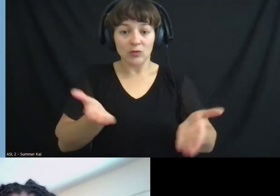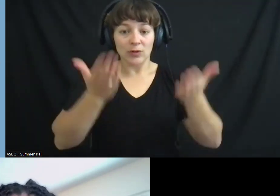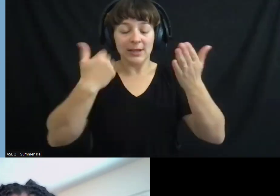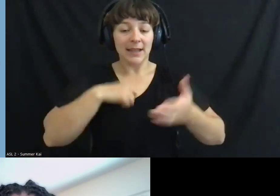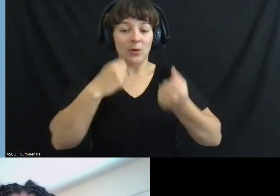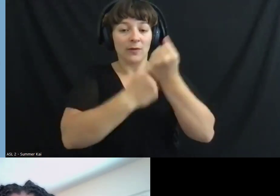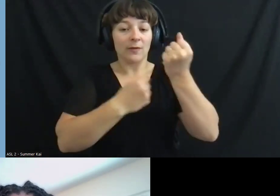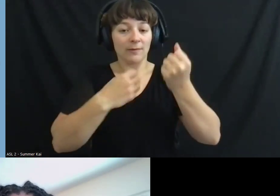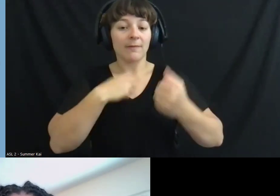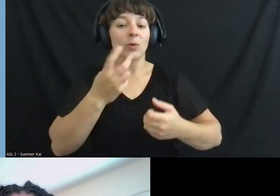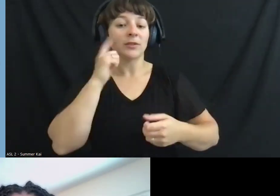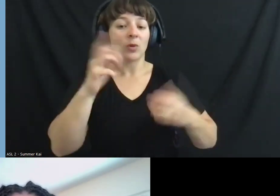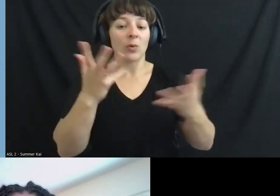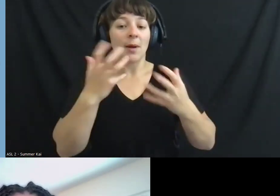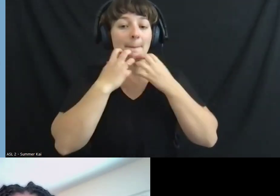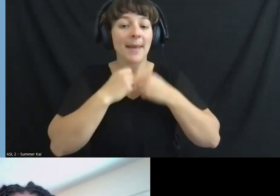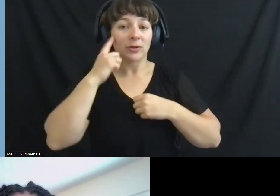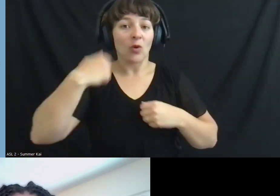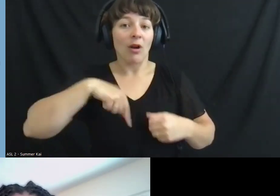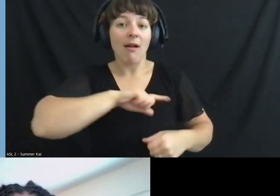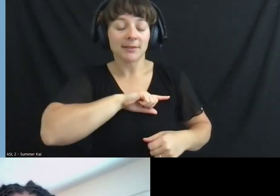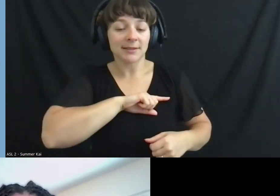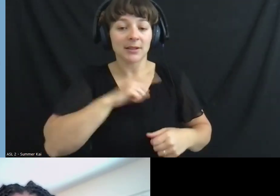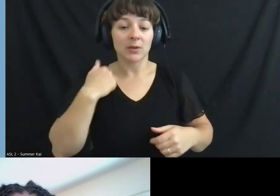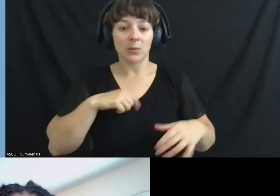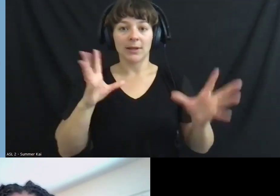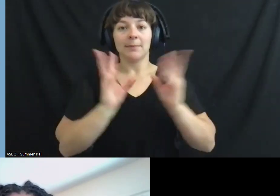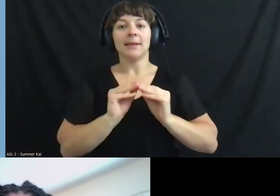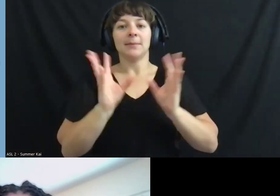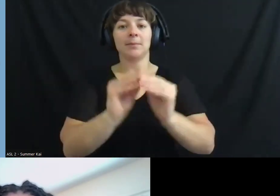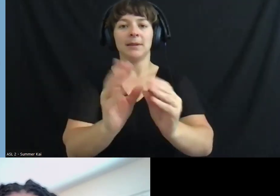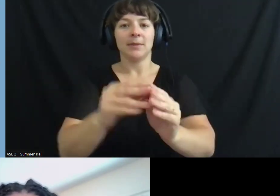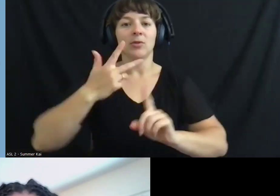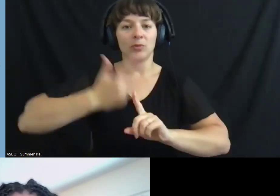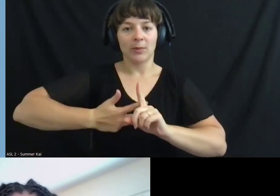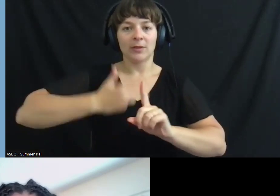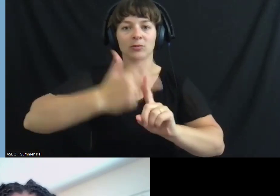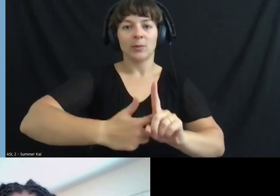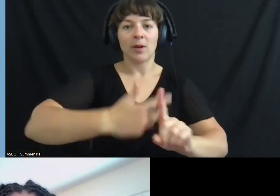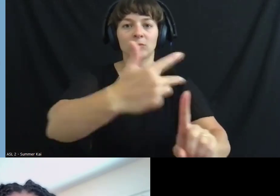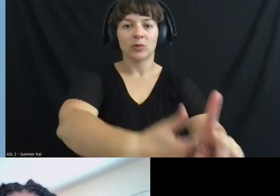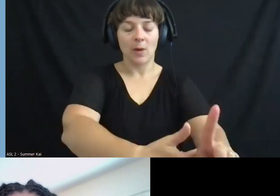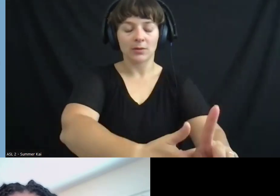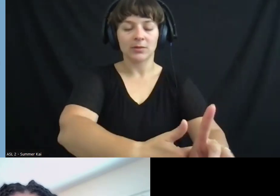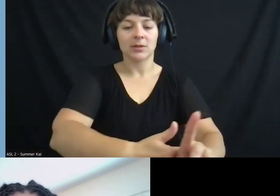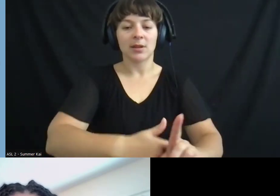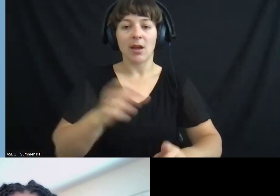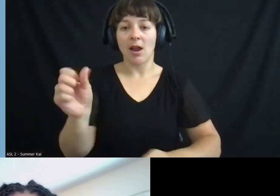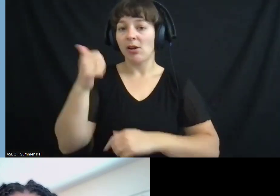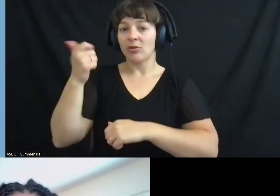us as consumers. We meet every 3 months, and the other time I